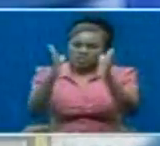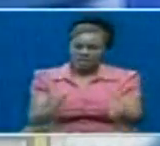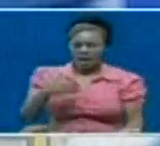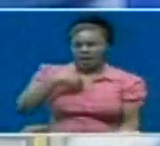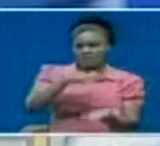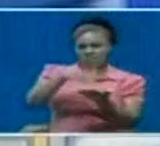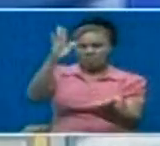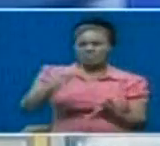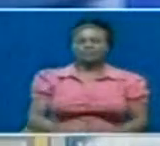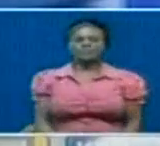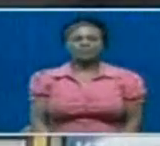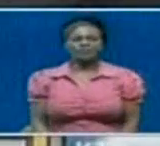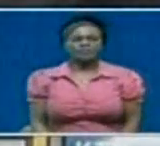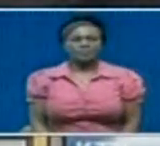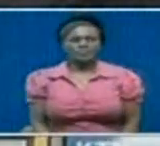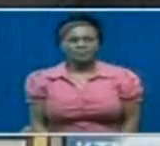details.